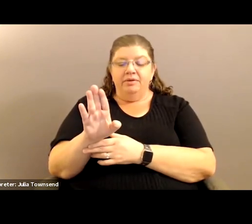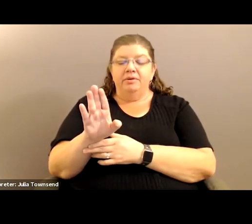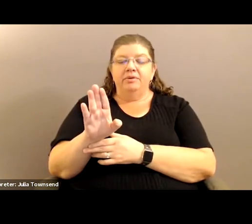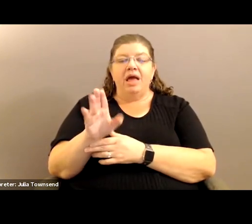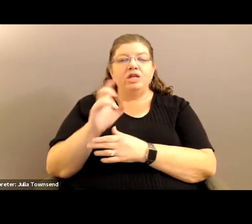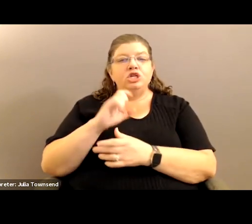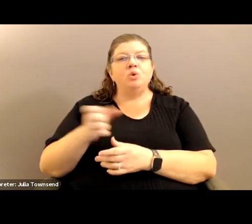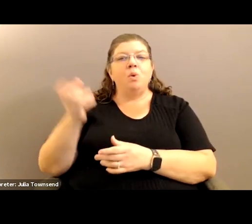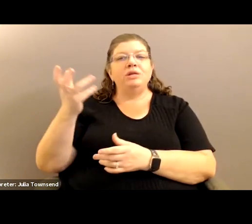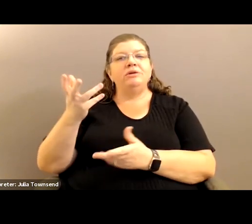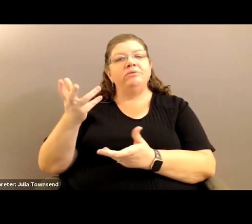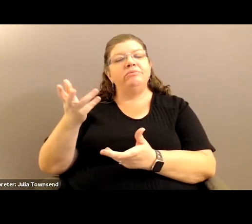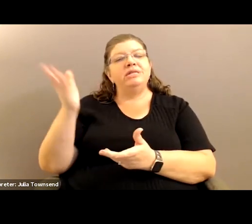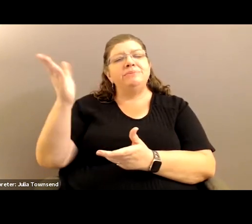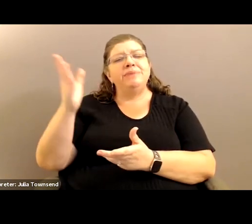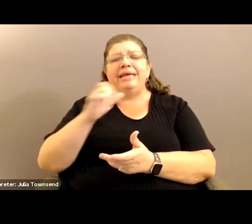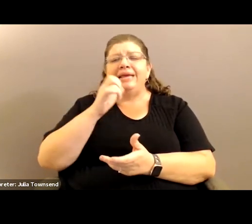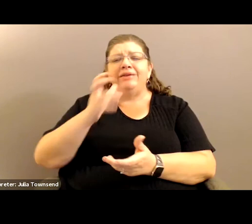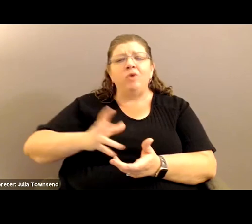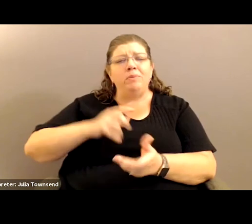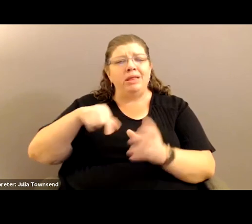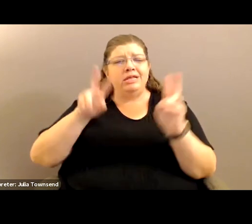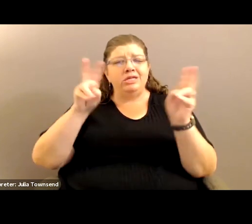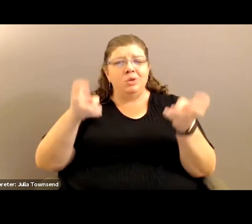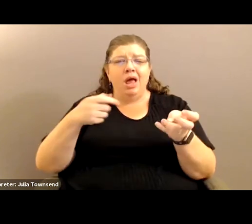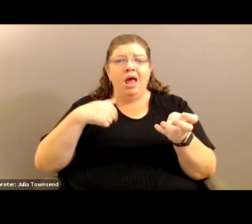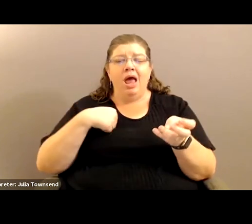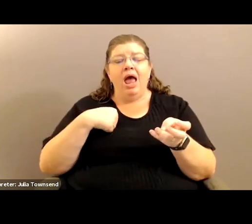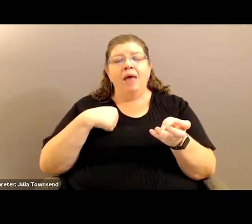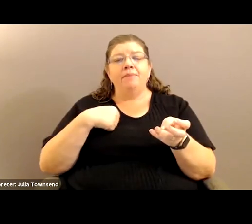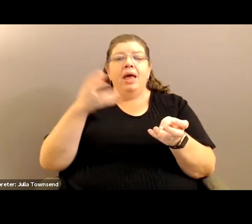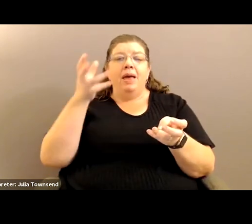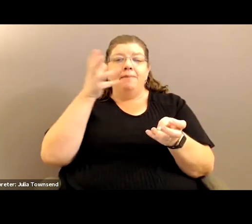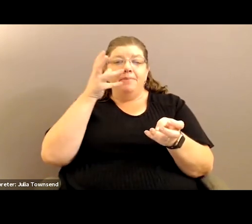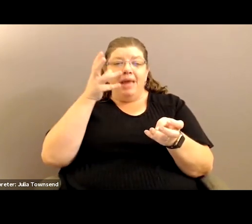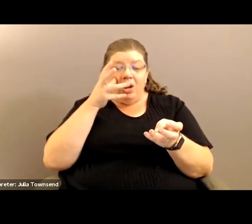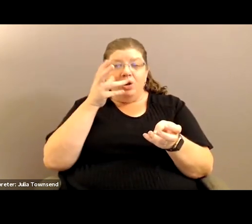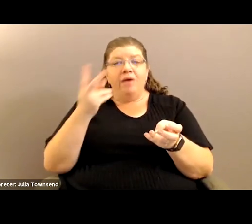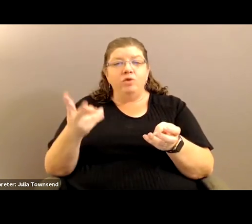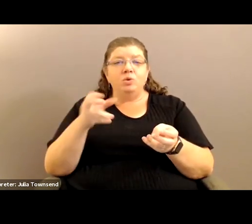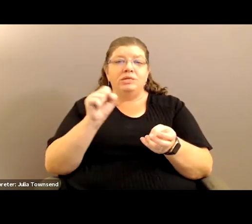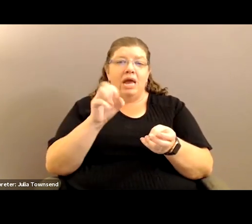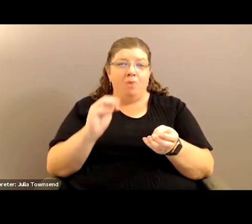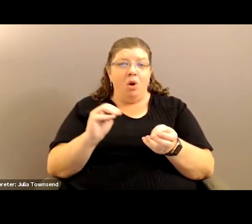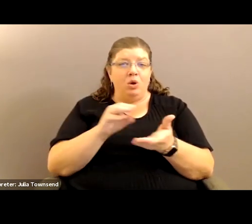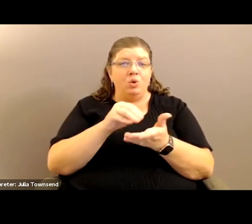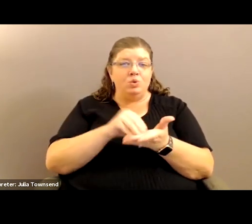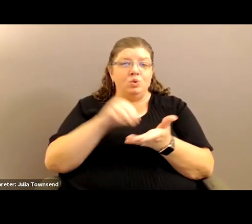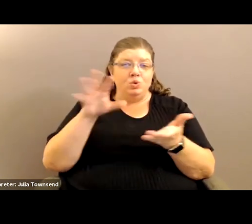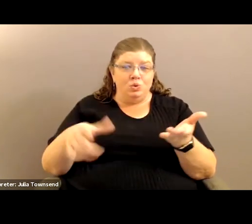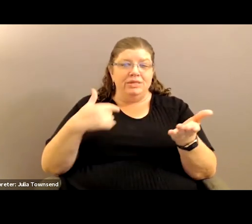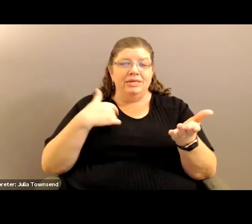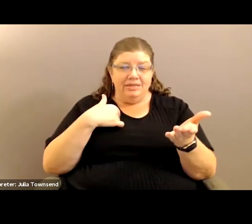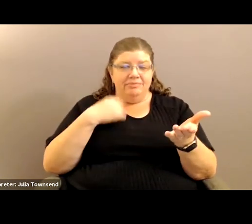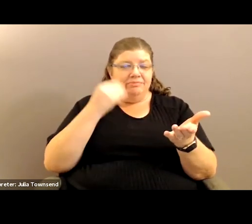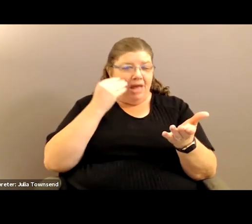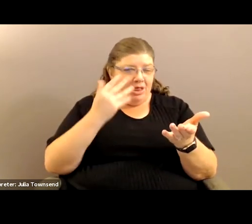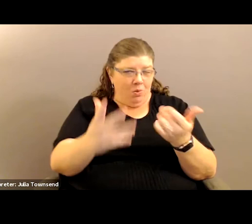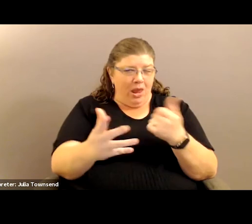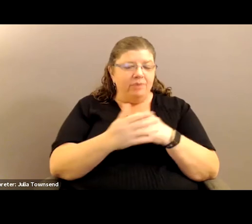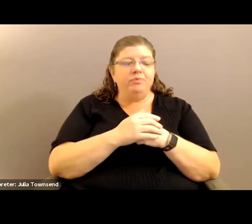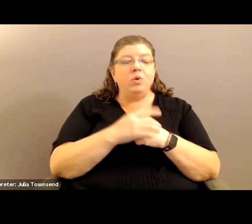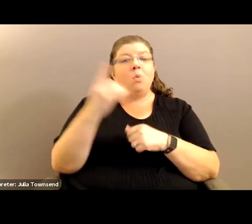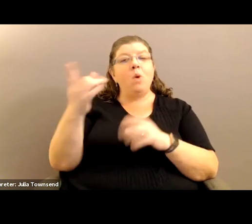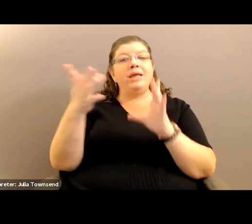speak informal a little bit about this issue i'm also by the way apparent actually of two san marcos students um so one of the things that was